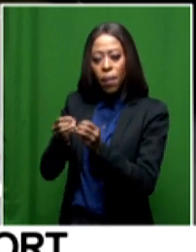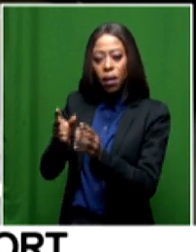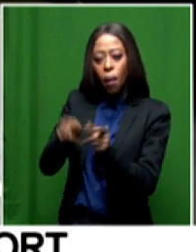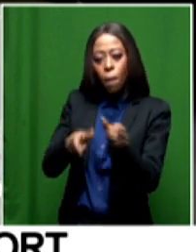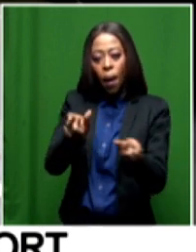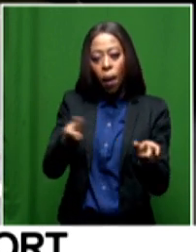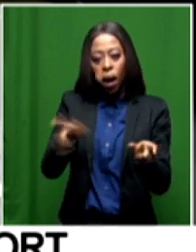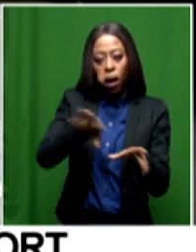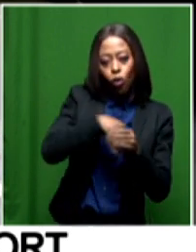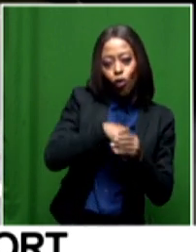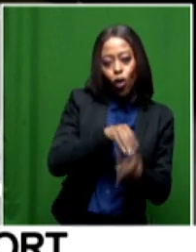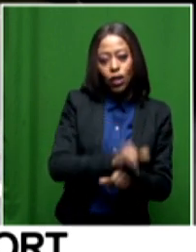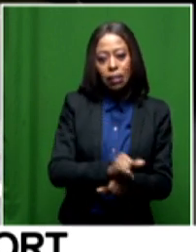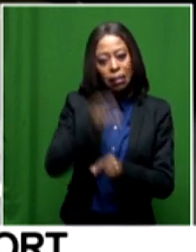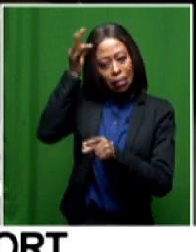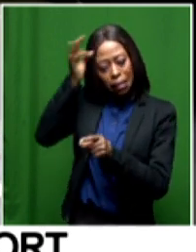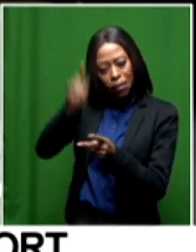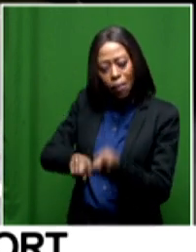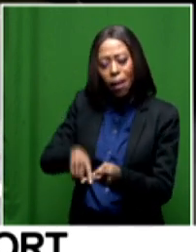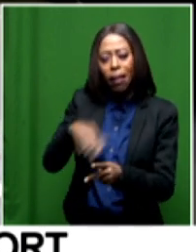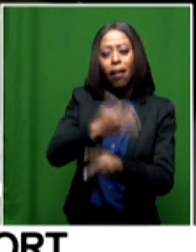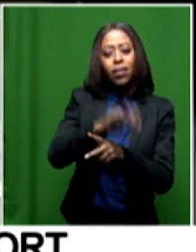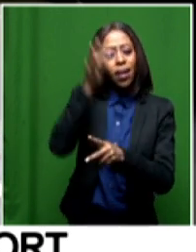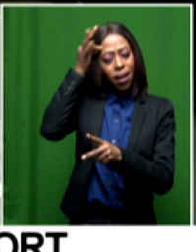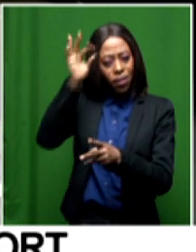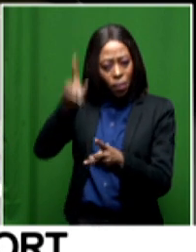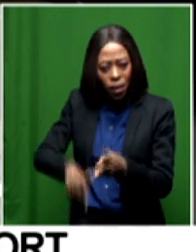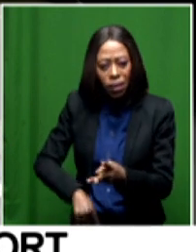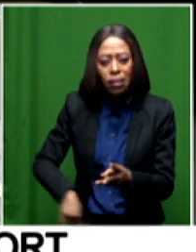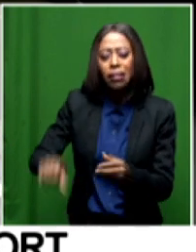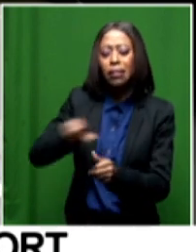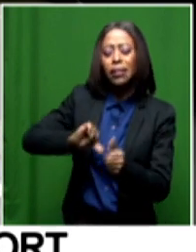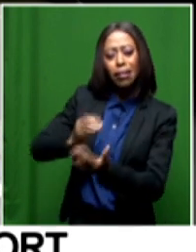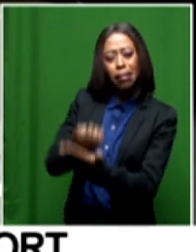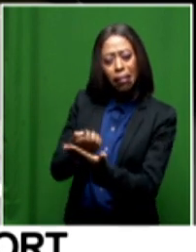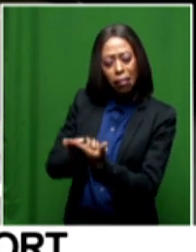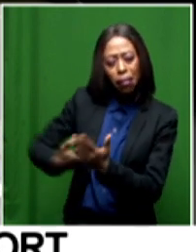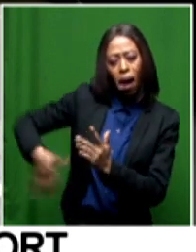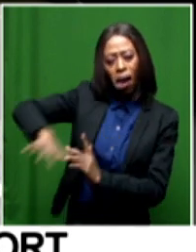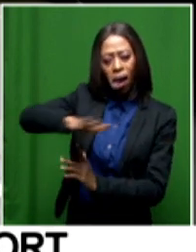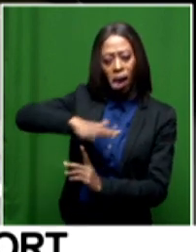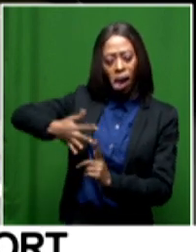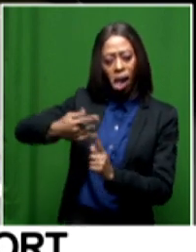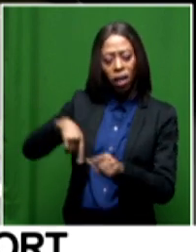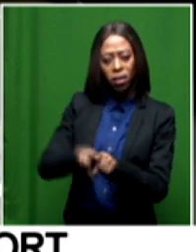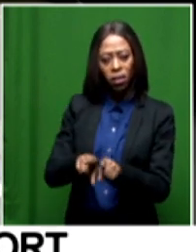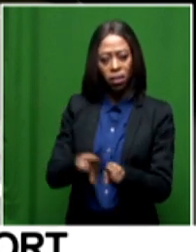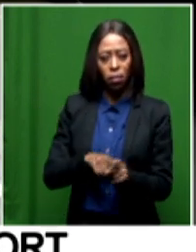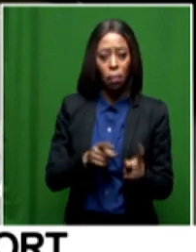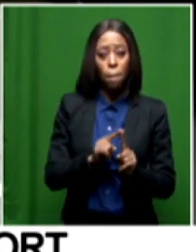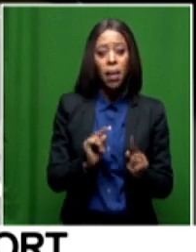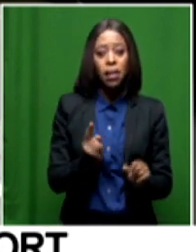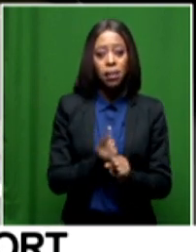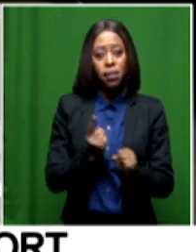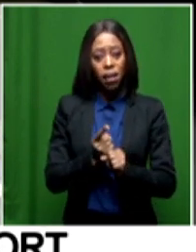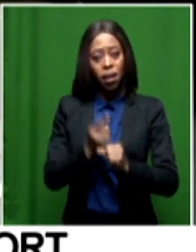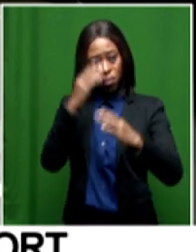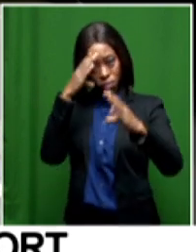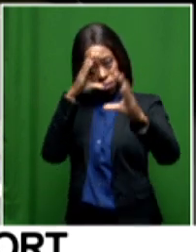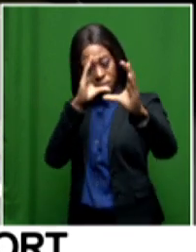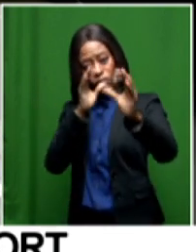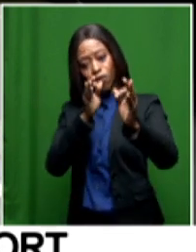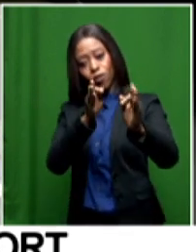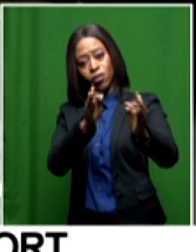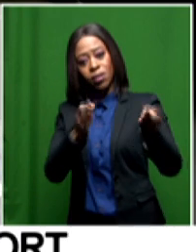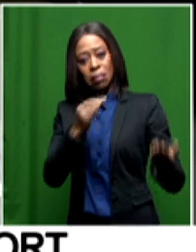players within government, with outside, in socio-economic areas as well. But we have to look at the bigger picture of